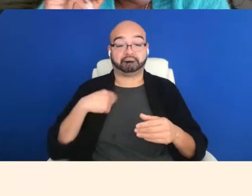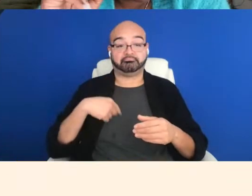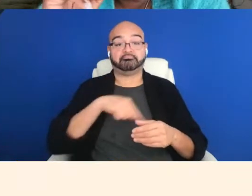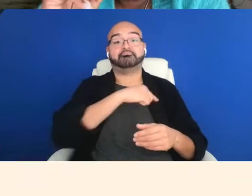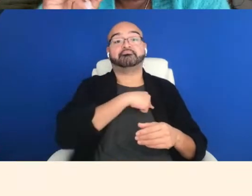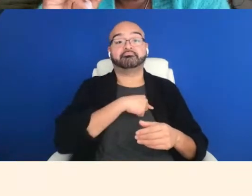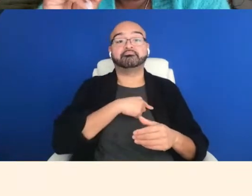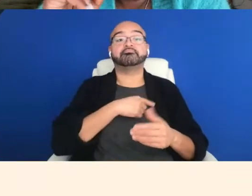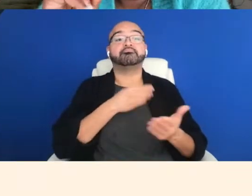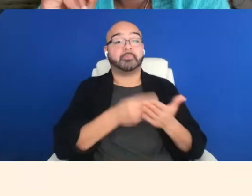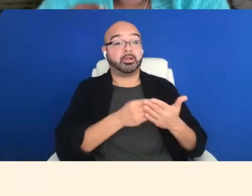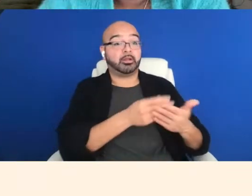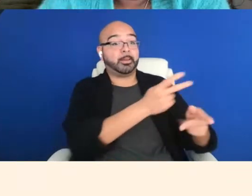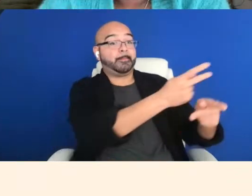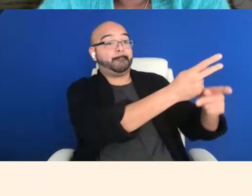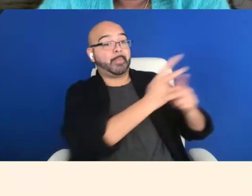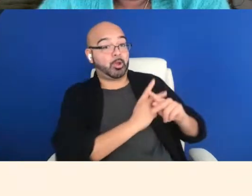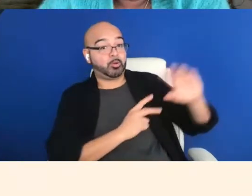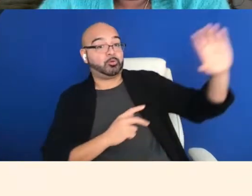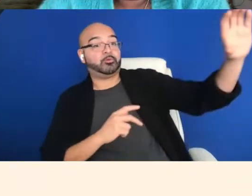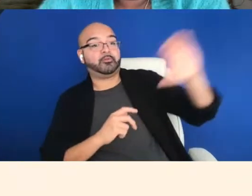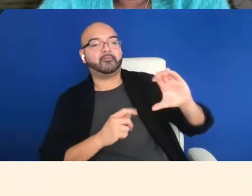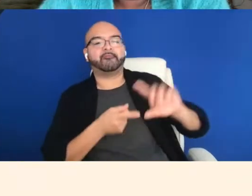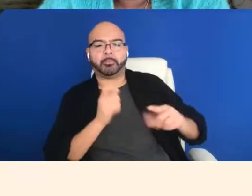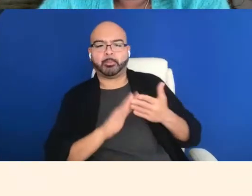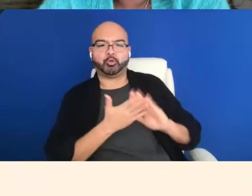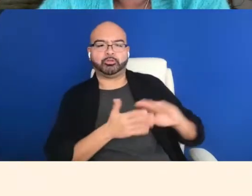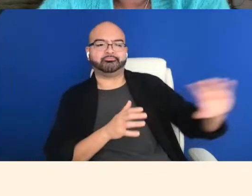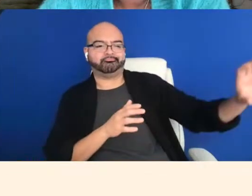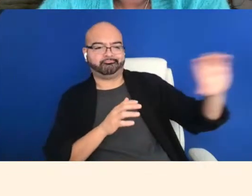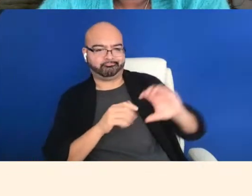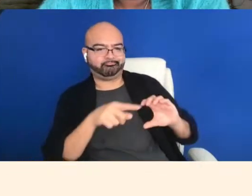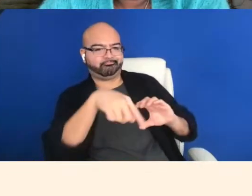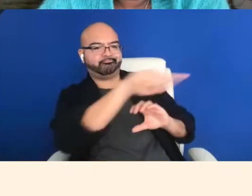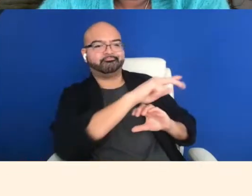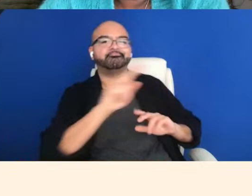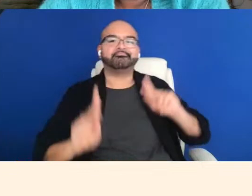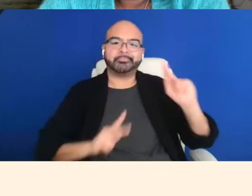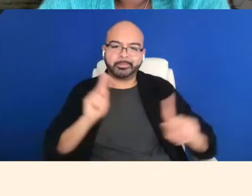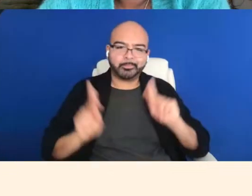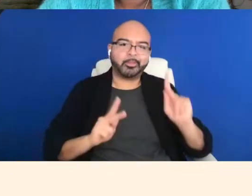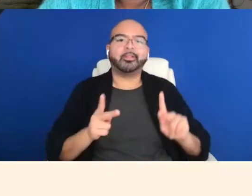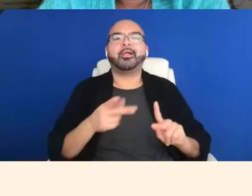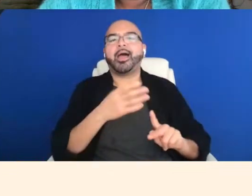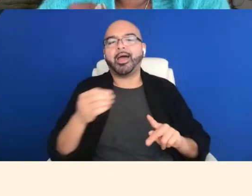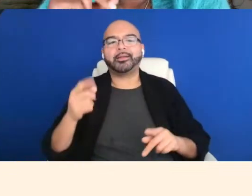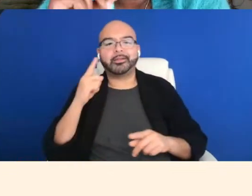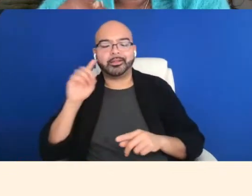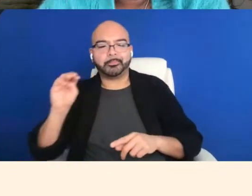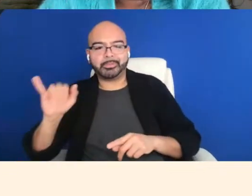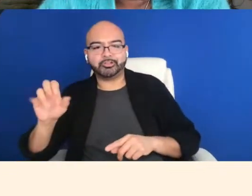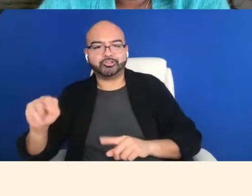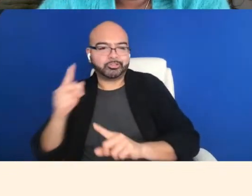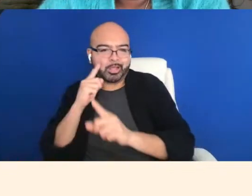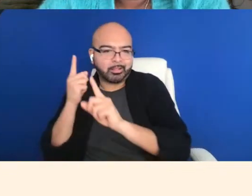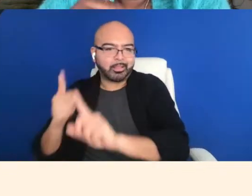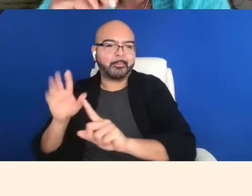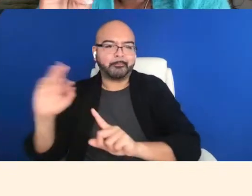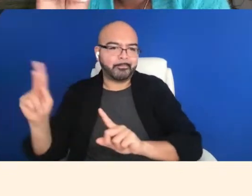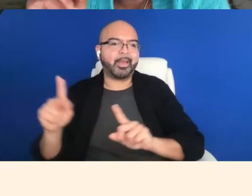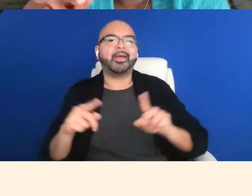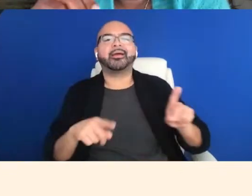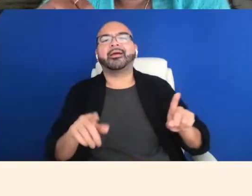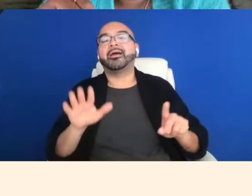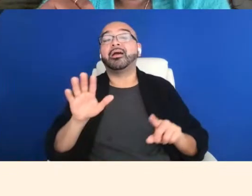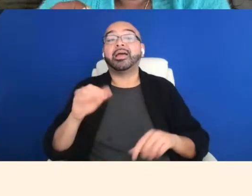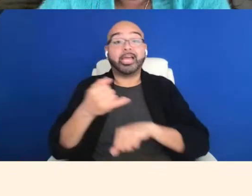borrow capital from our community, the people and mission aligned banks at anywhere between 0%